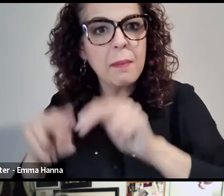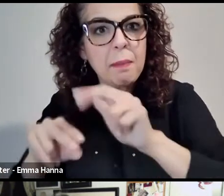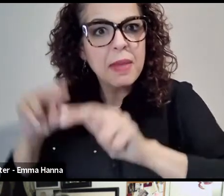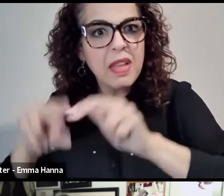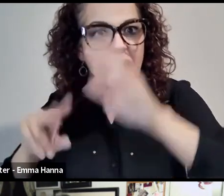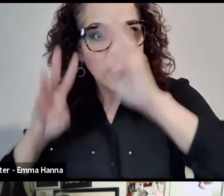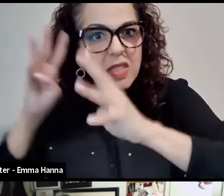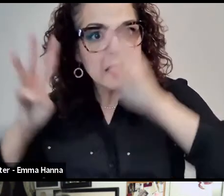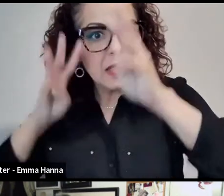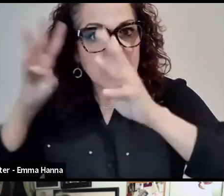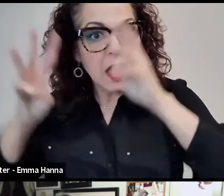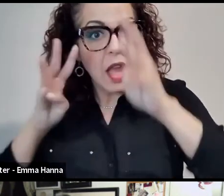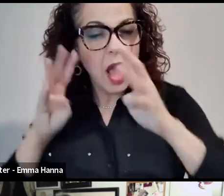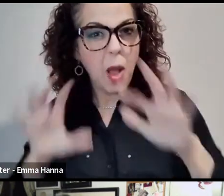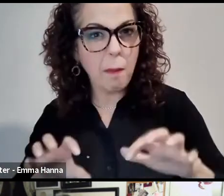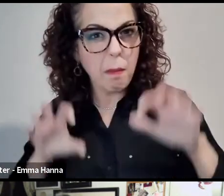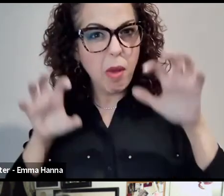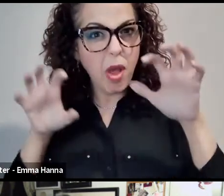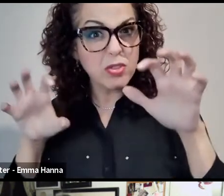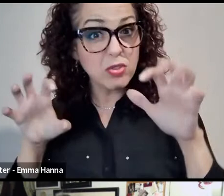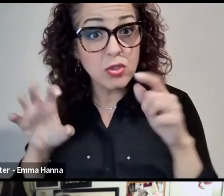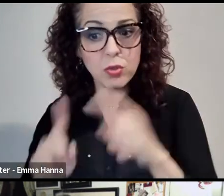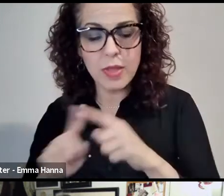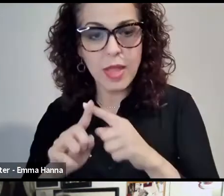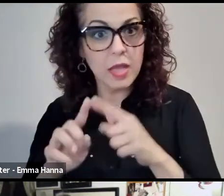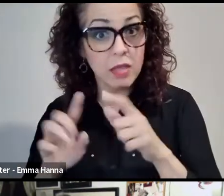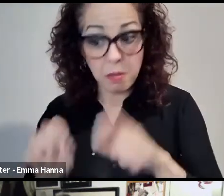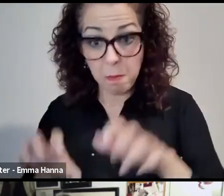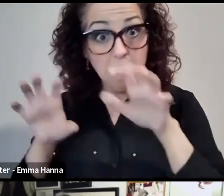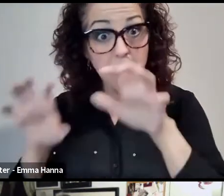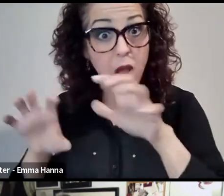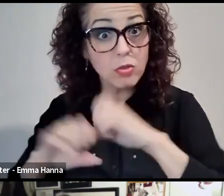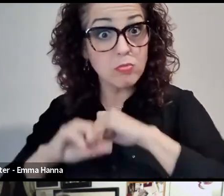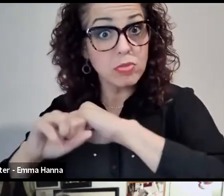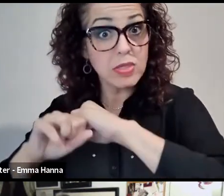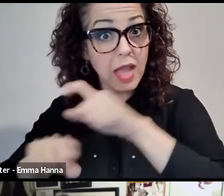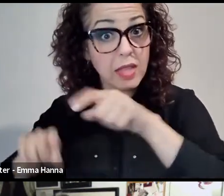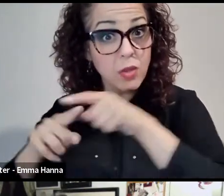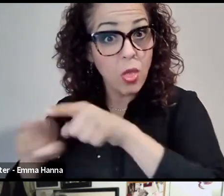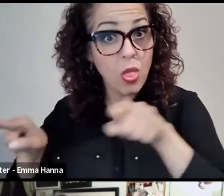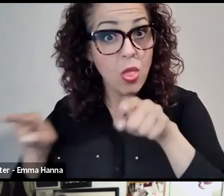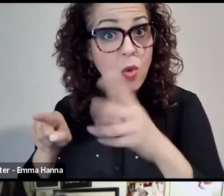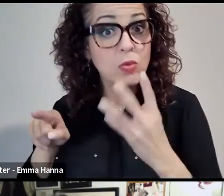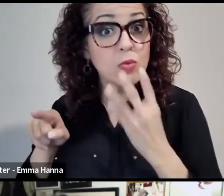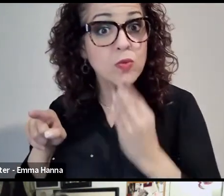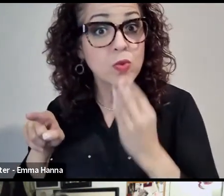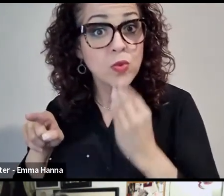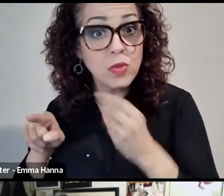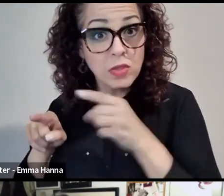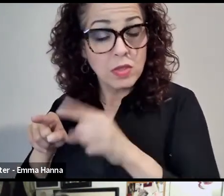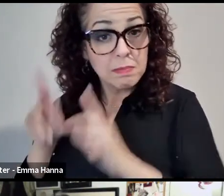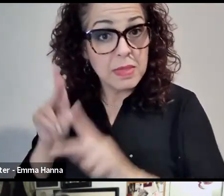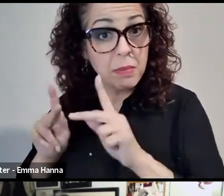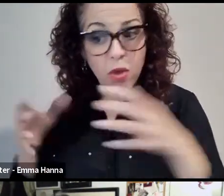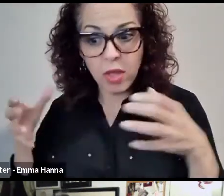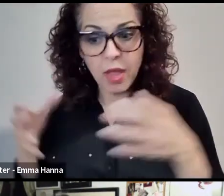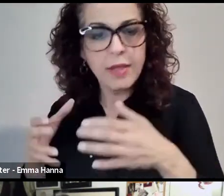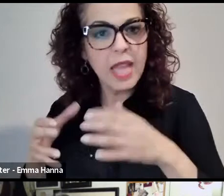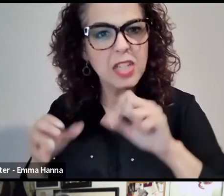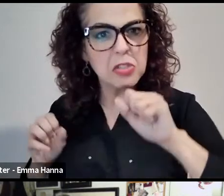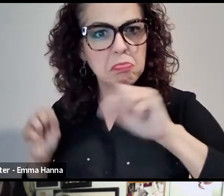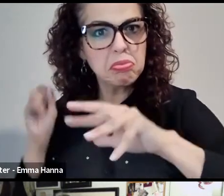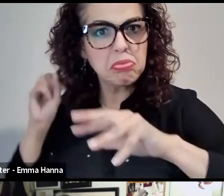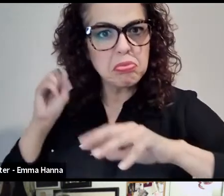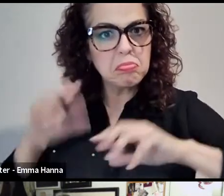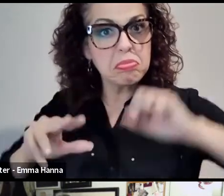he brings that the monster will protect the Jews. And so he builds this thing and he puts mystical words in its mouth